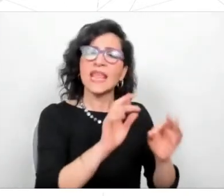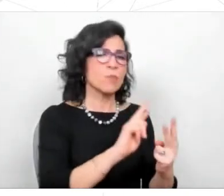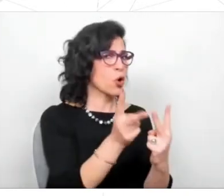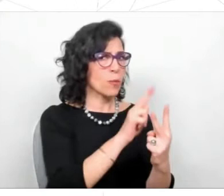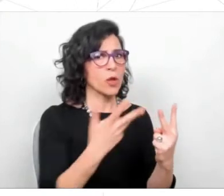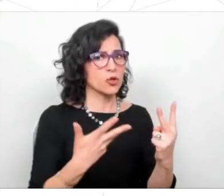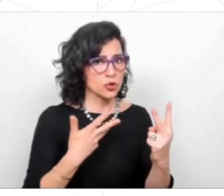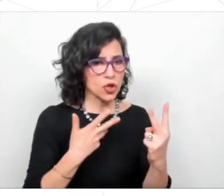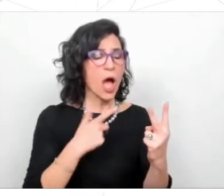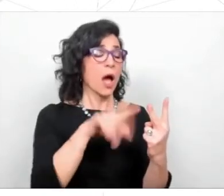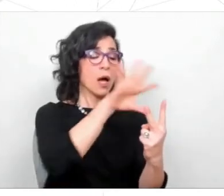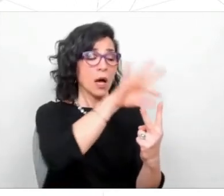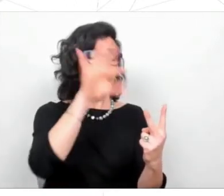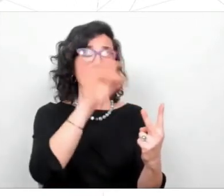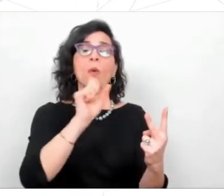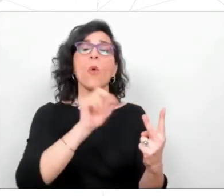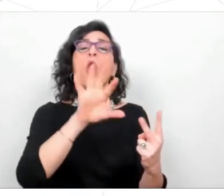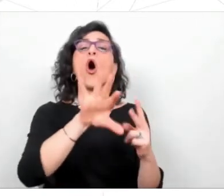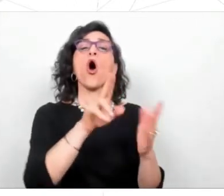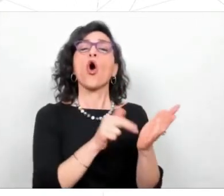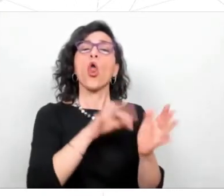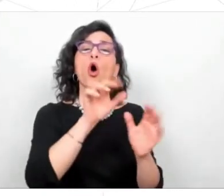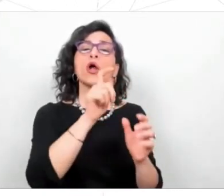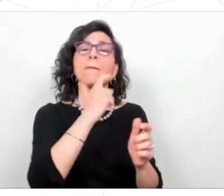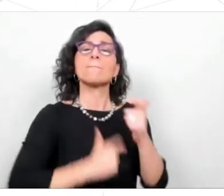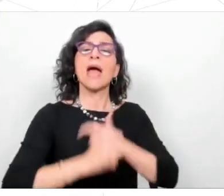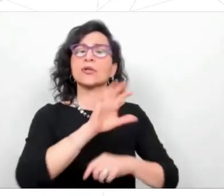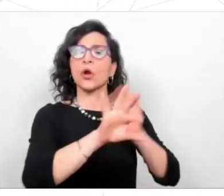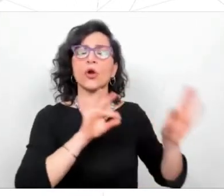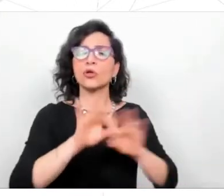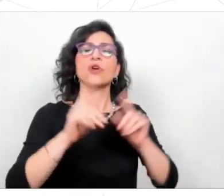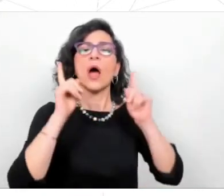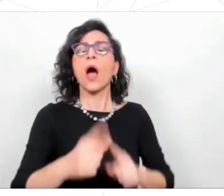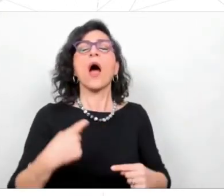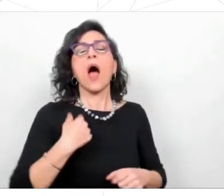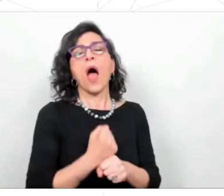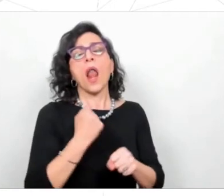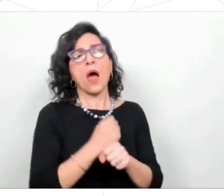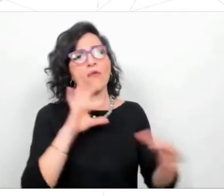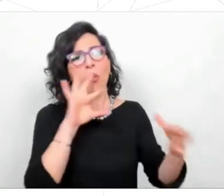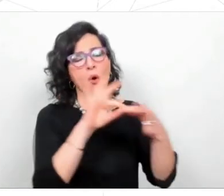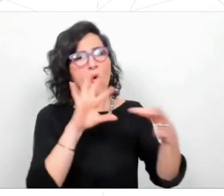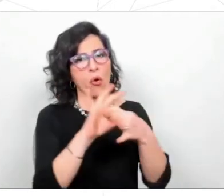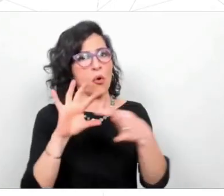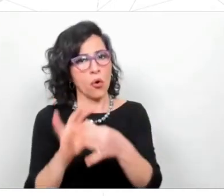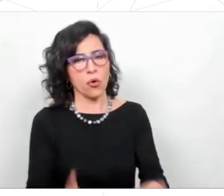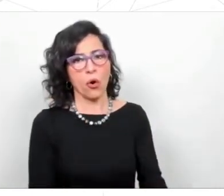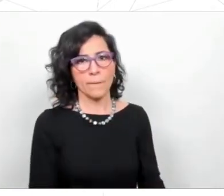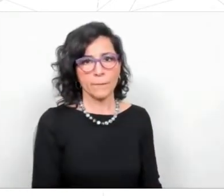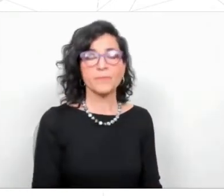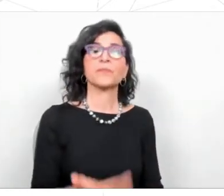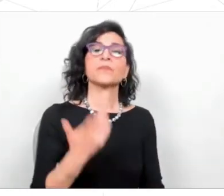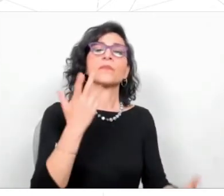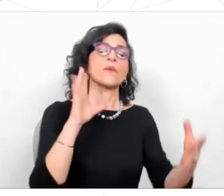these settings, you can choose custom colors based on what you are working